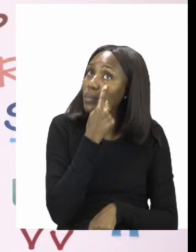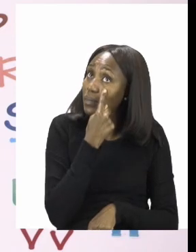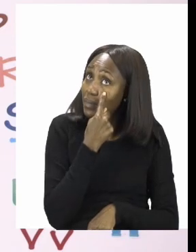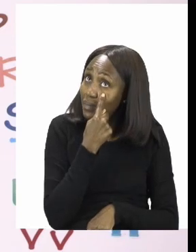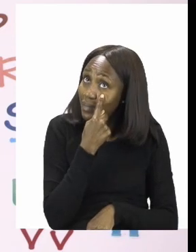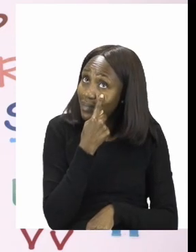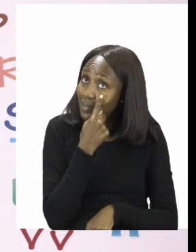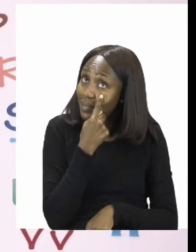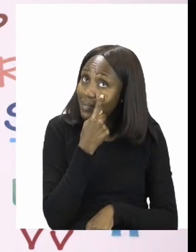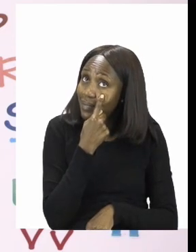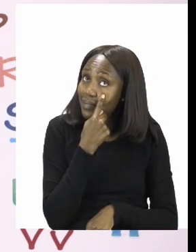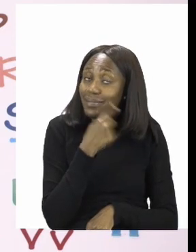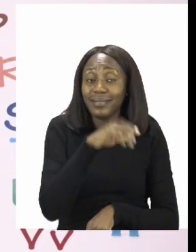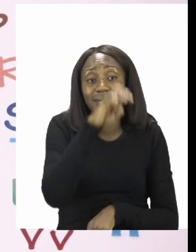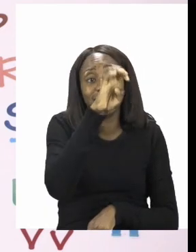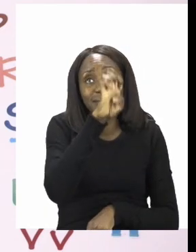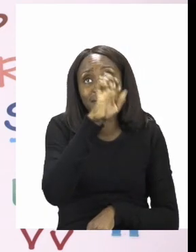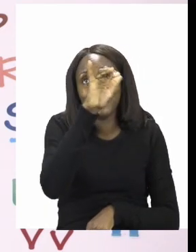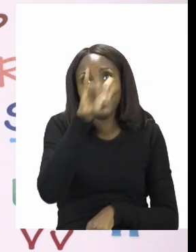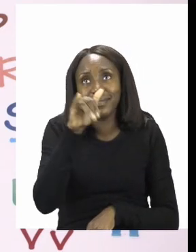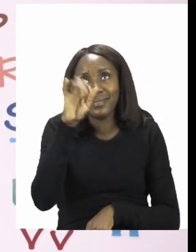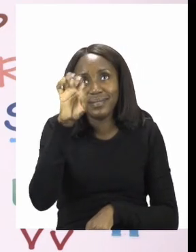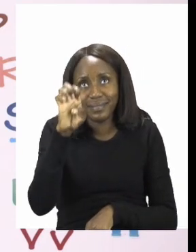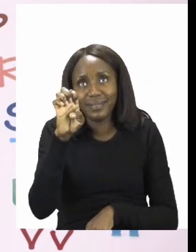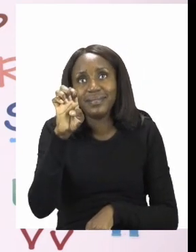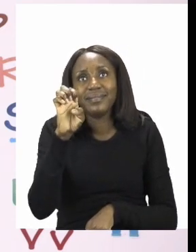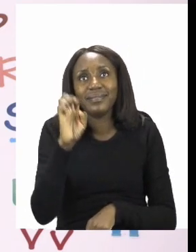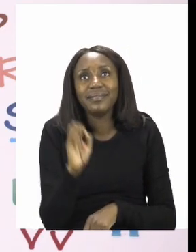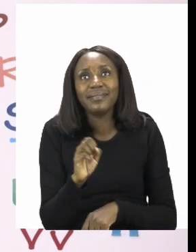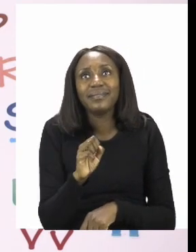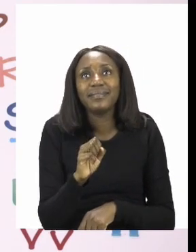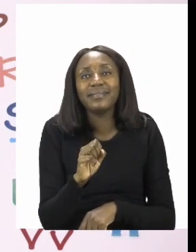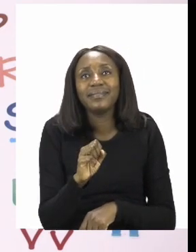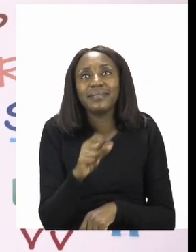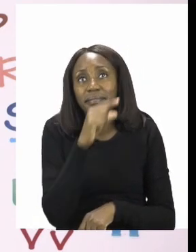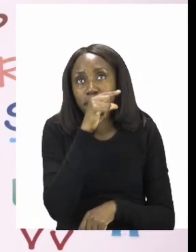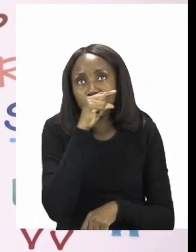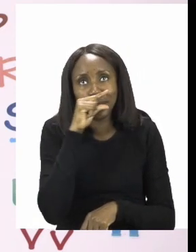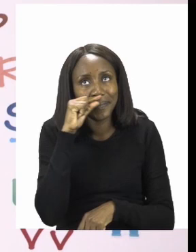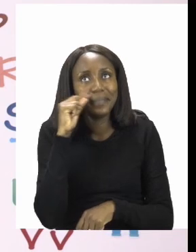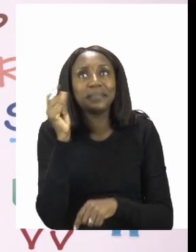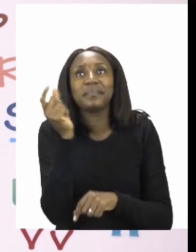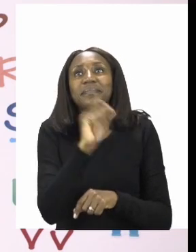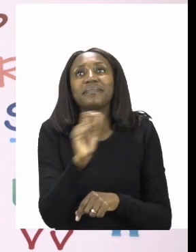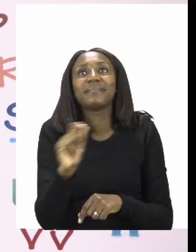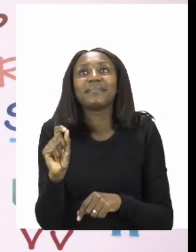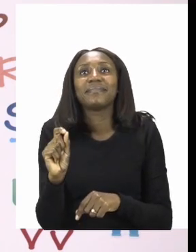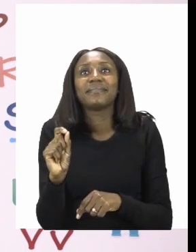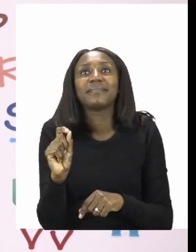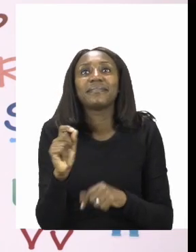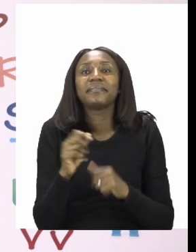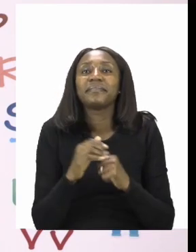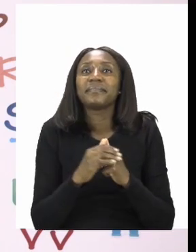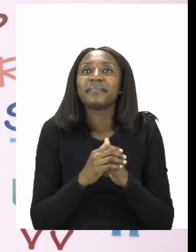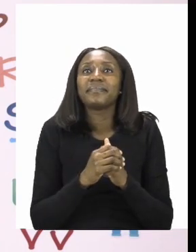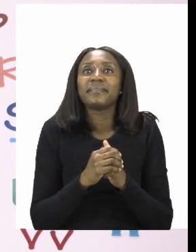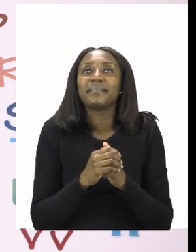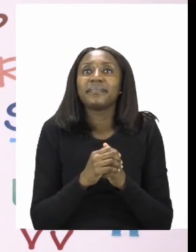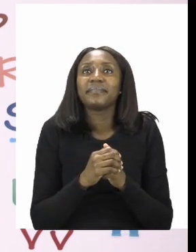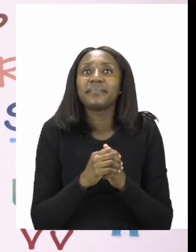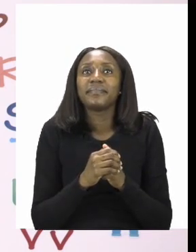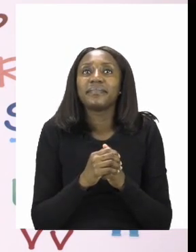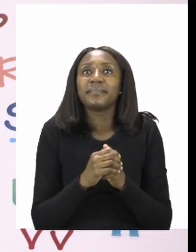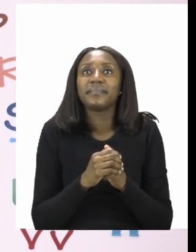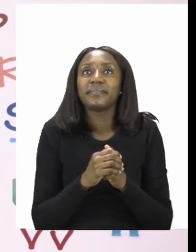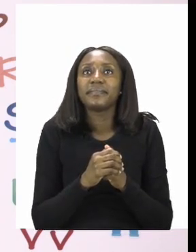eye. Yes. Now we're going to write the name of the body part, and I want you to look for it.